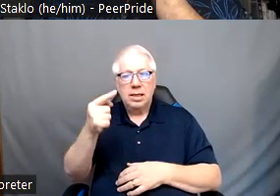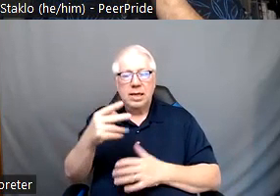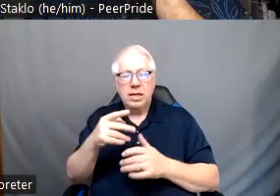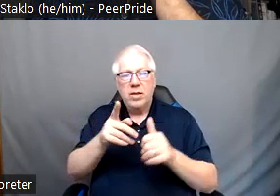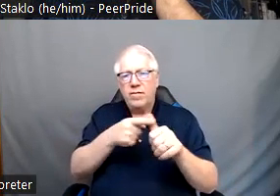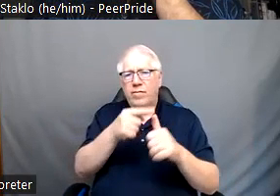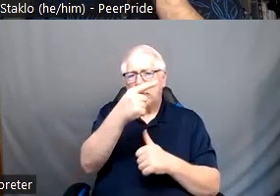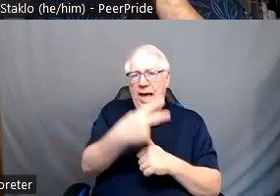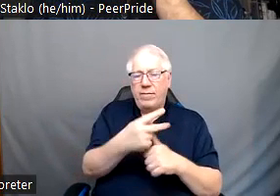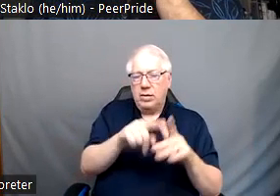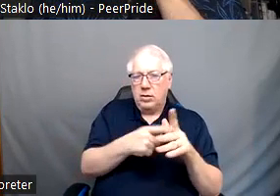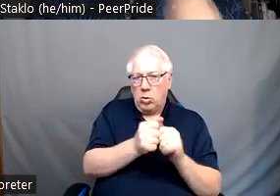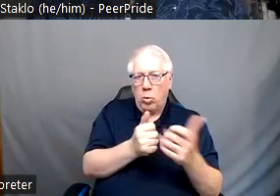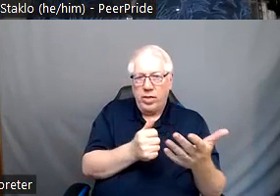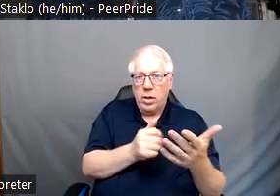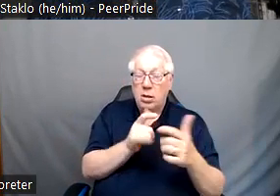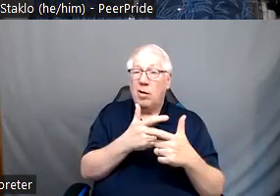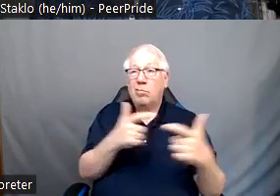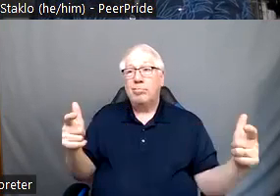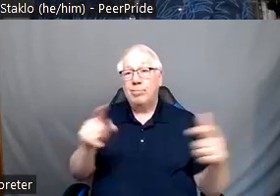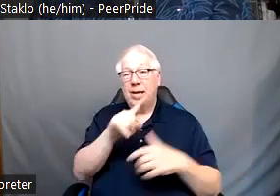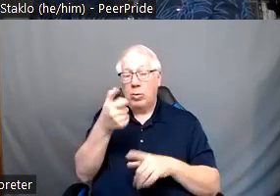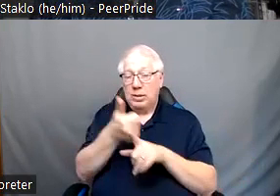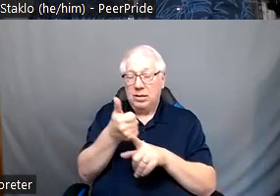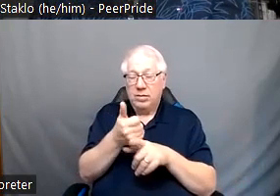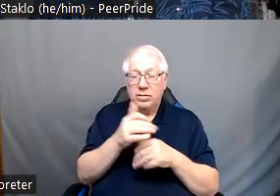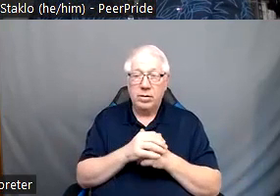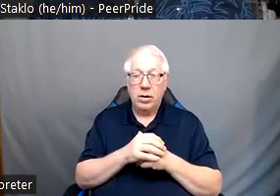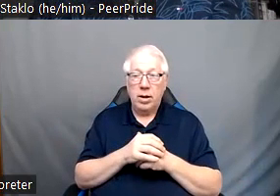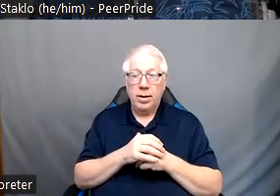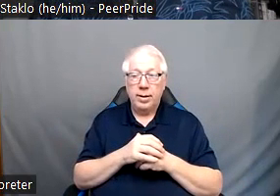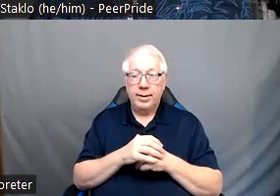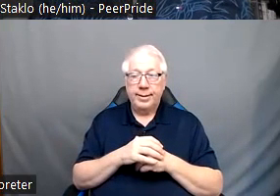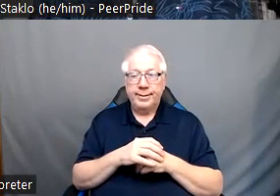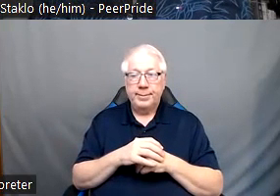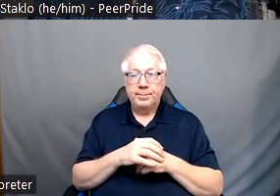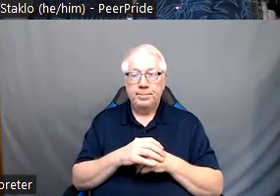first half to start off with, because that's a big question in its own right.